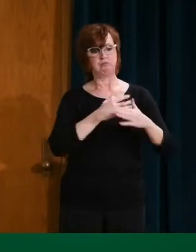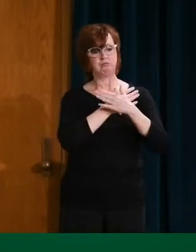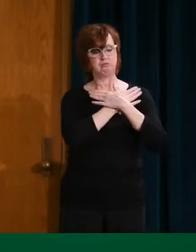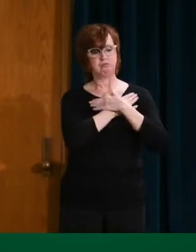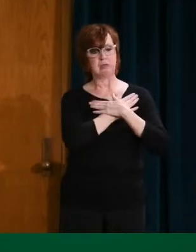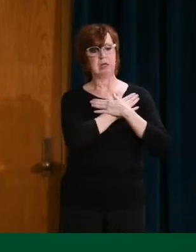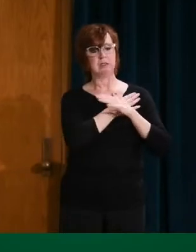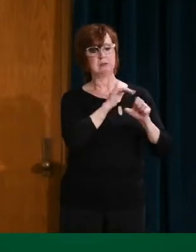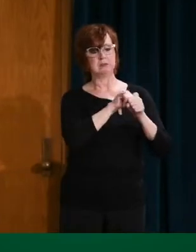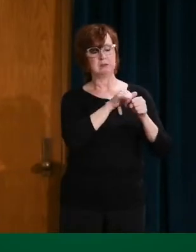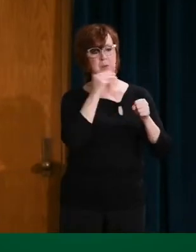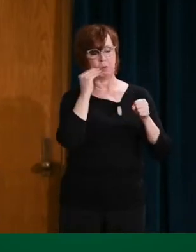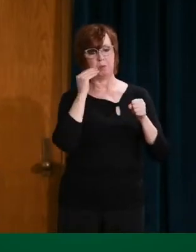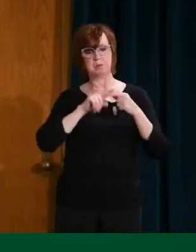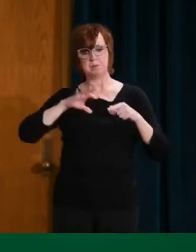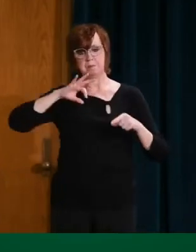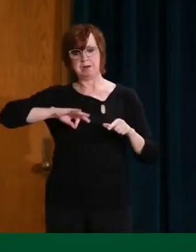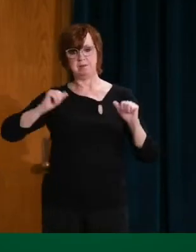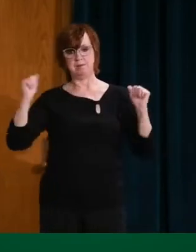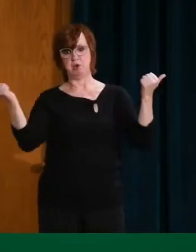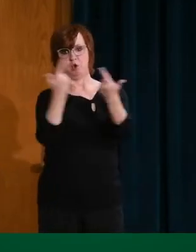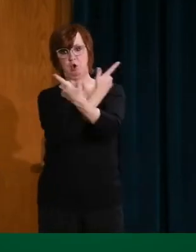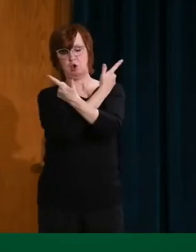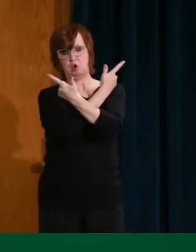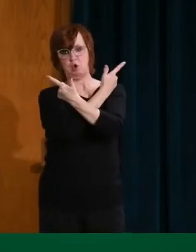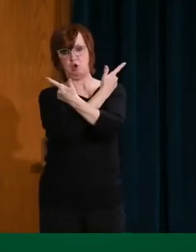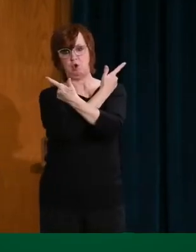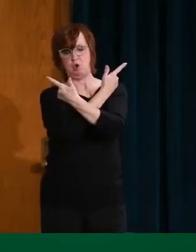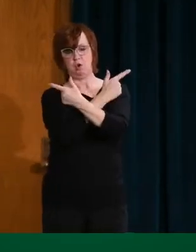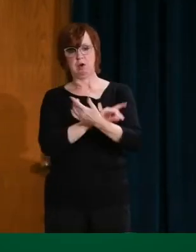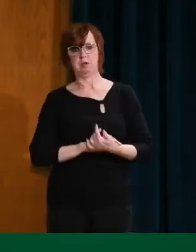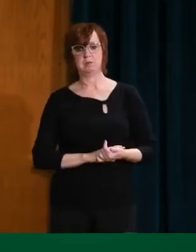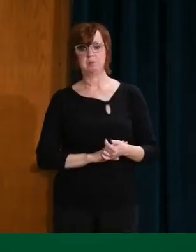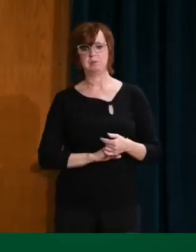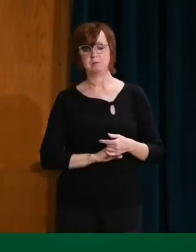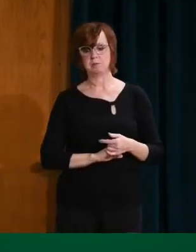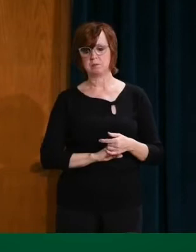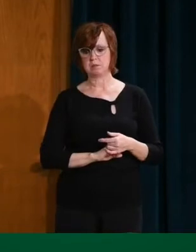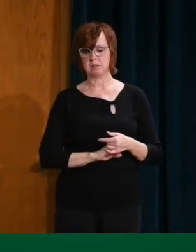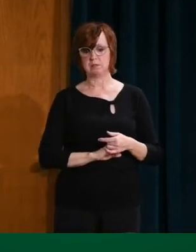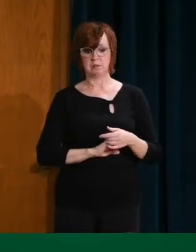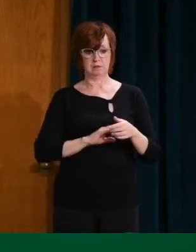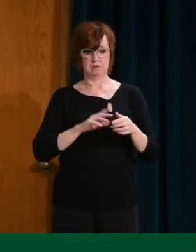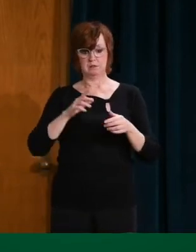of all of those in our community, in particular those that may be vulnerable to